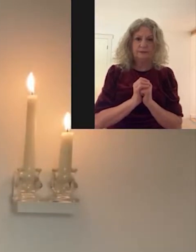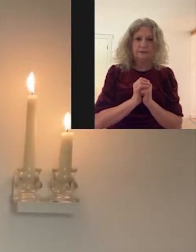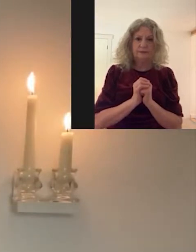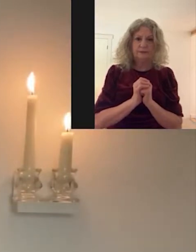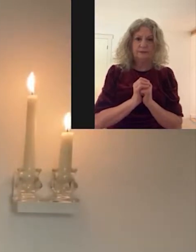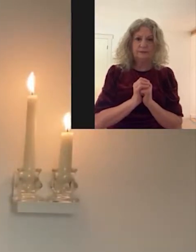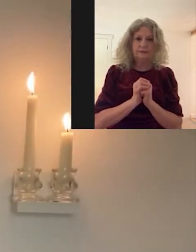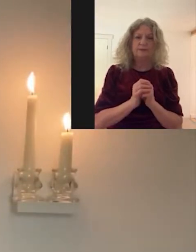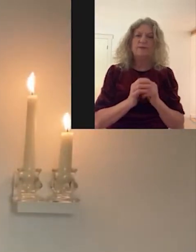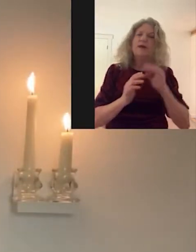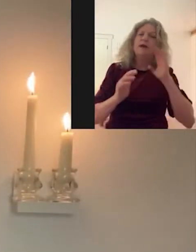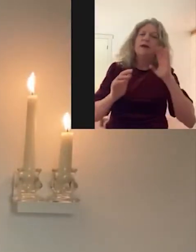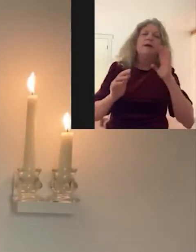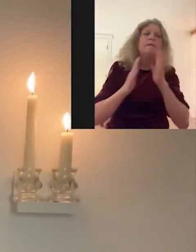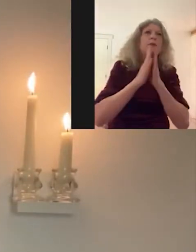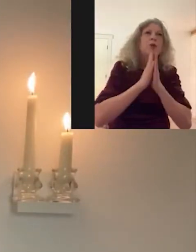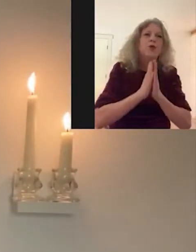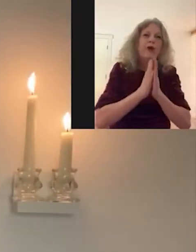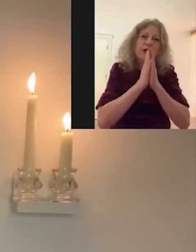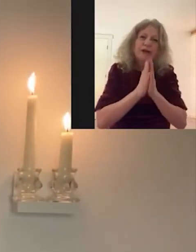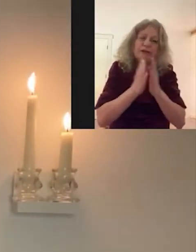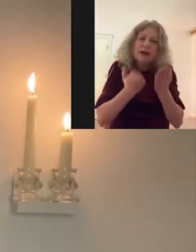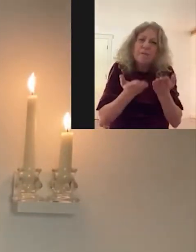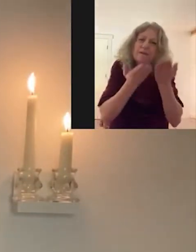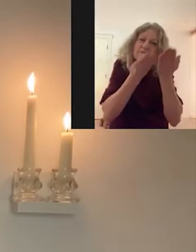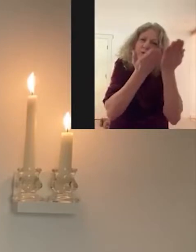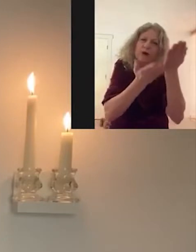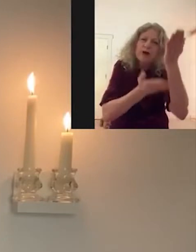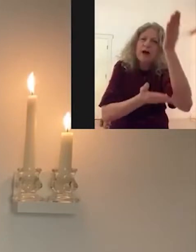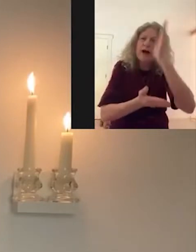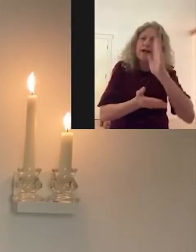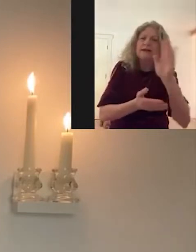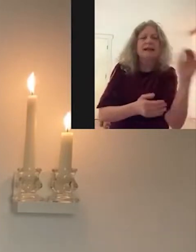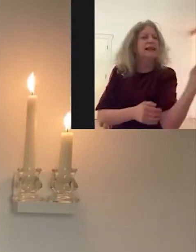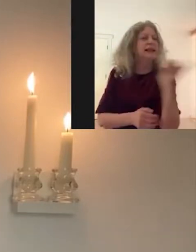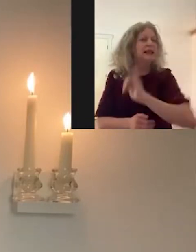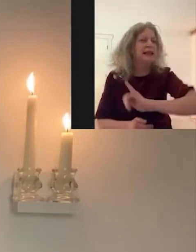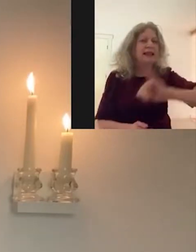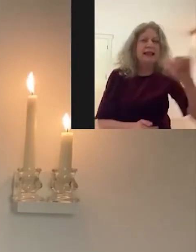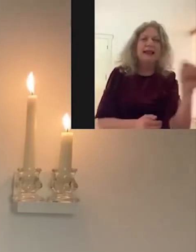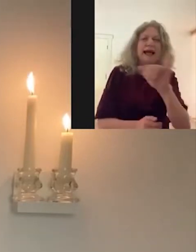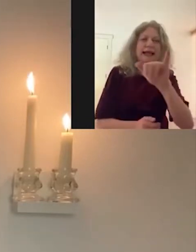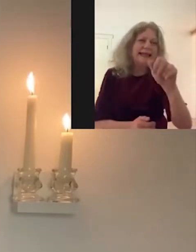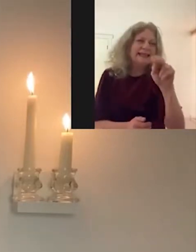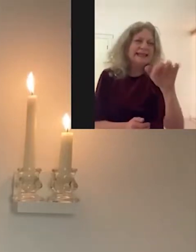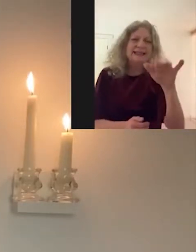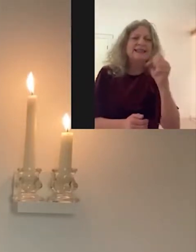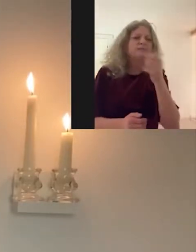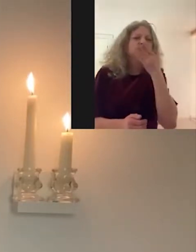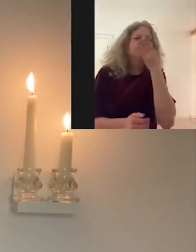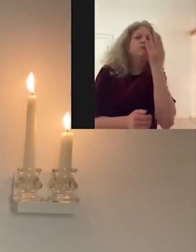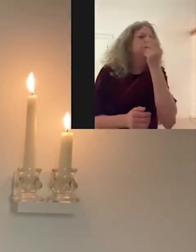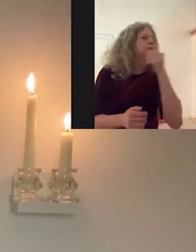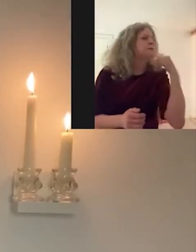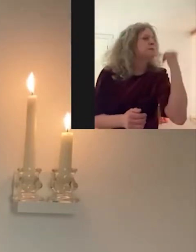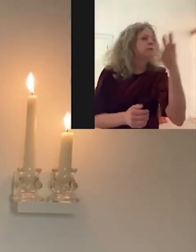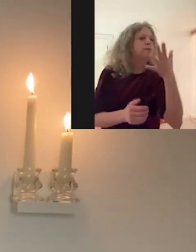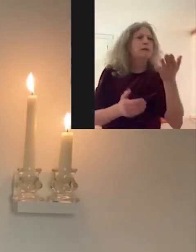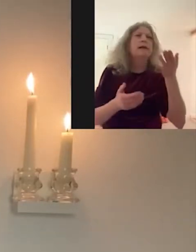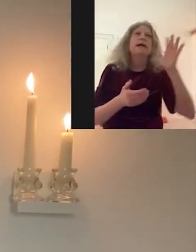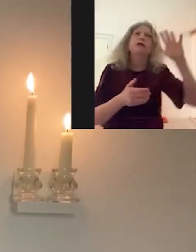may our prayers come before you, O God, as incense, and may your presence surround us and fill